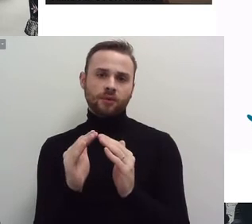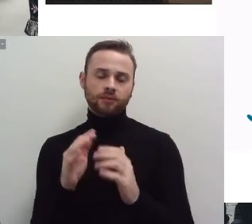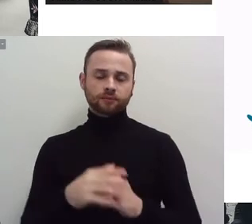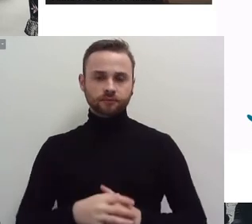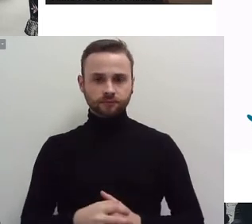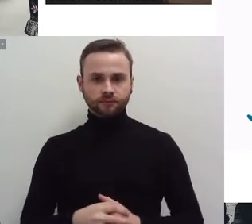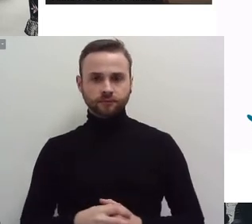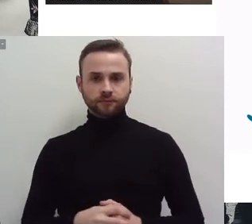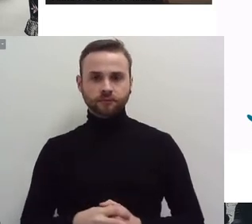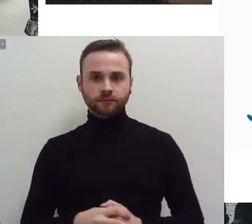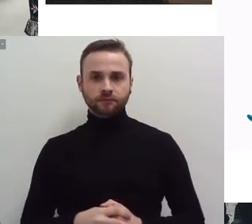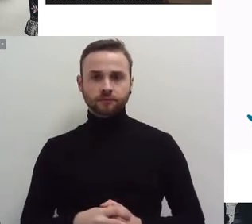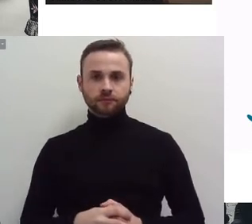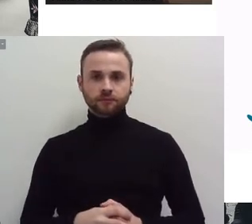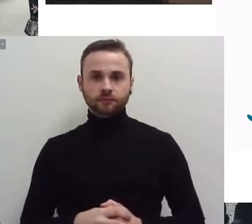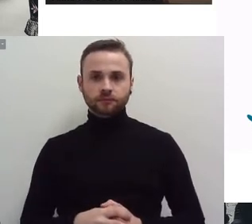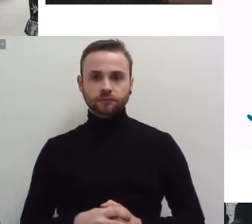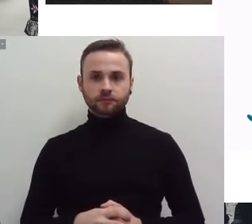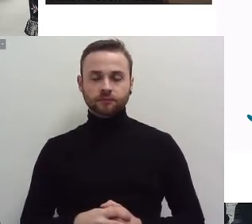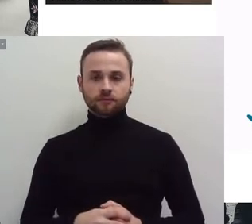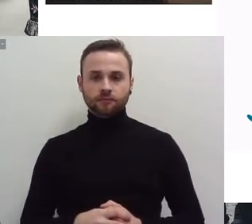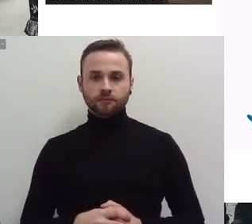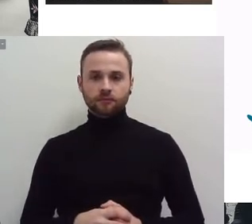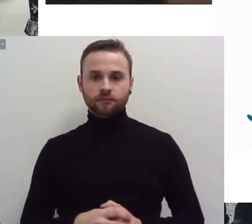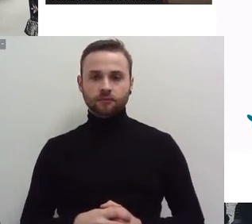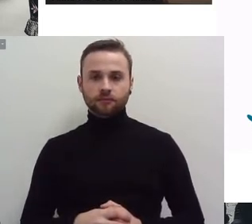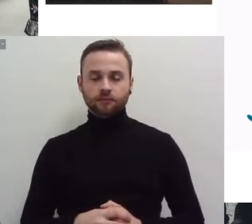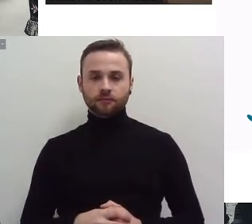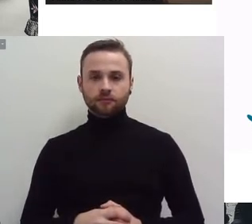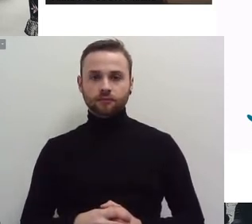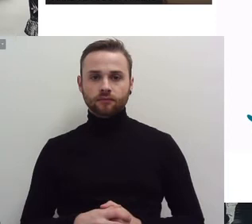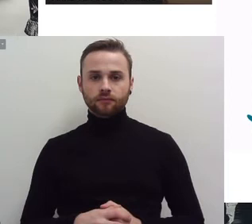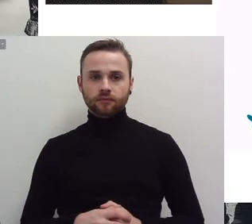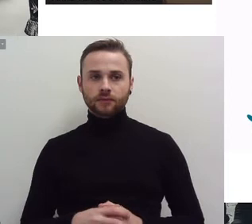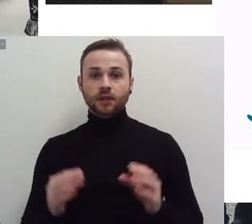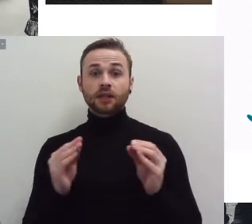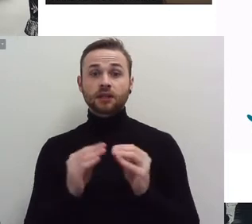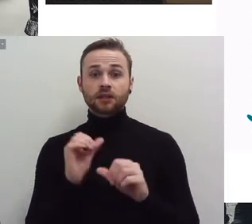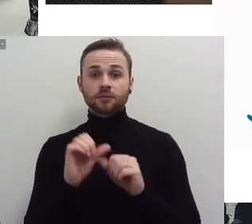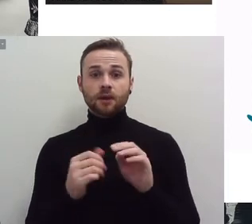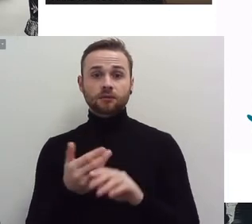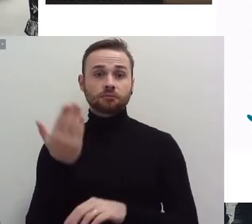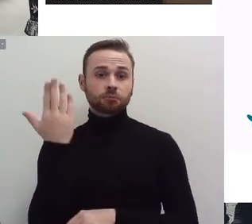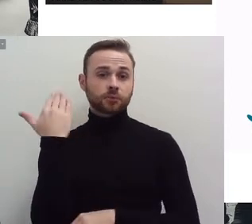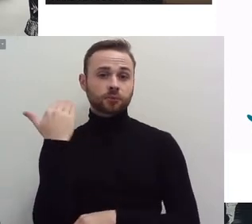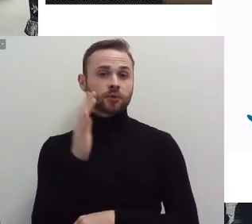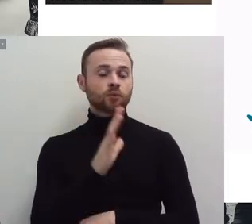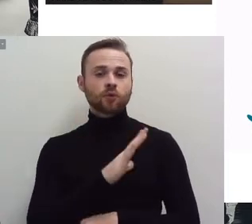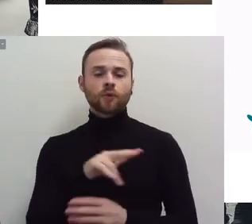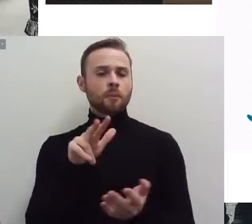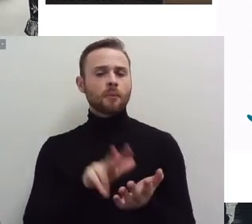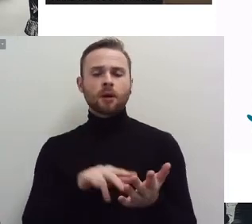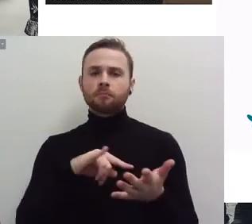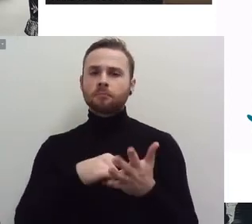added in the law about 10 years ago that family-based care should always be considered first when a